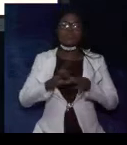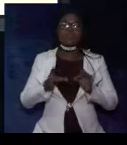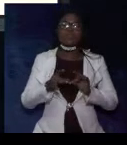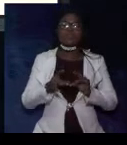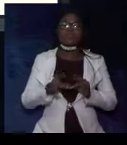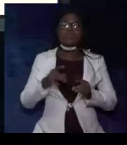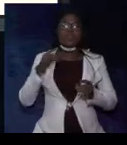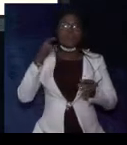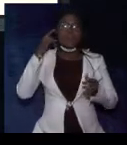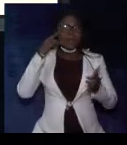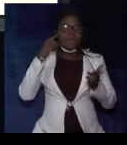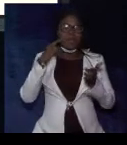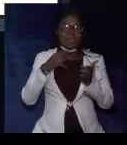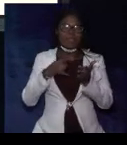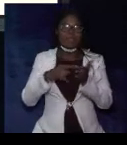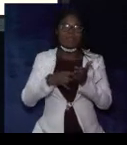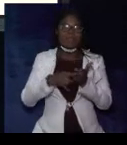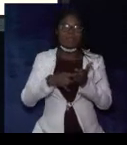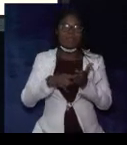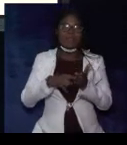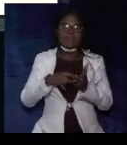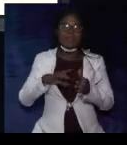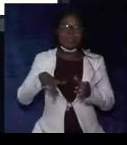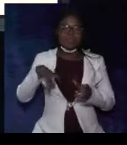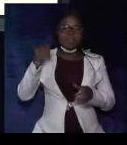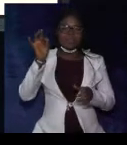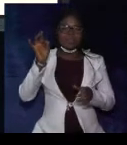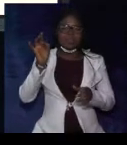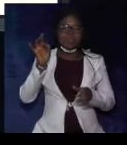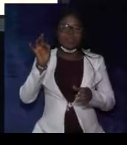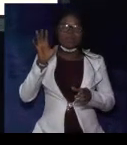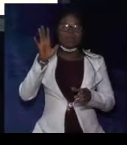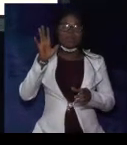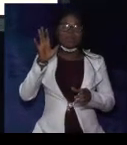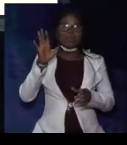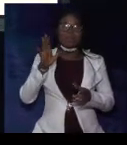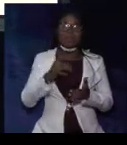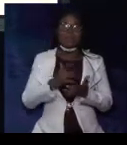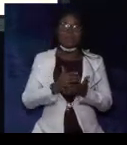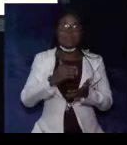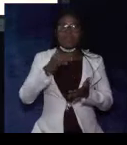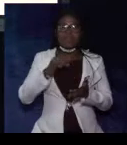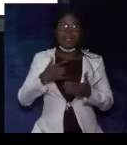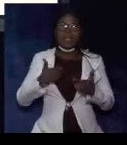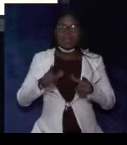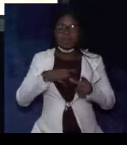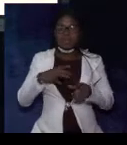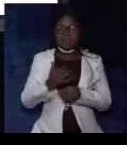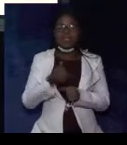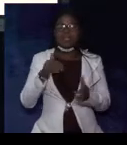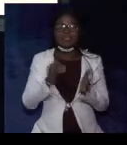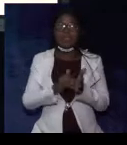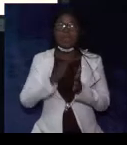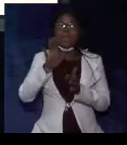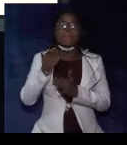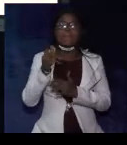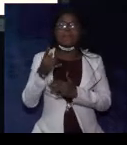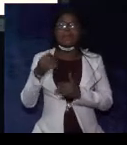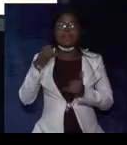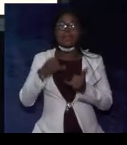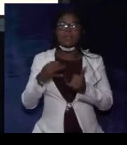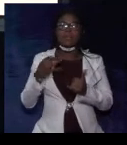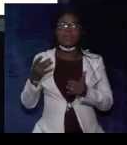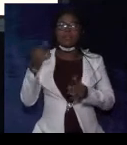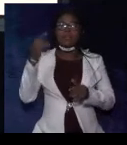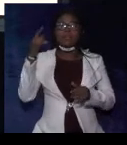identify 5 elements of a story, and describe them. Let me take the learning objective again. By the end of